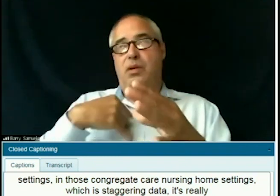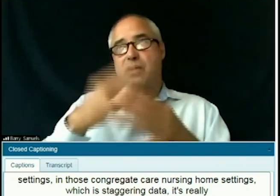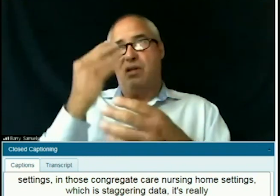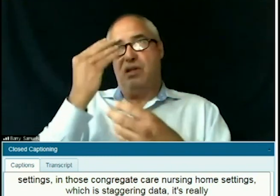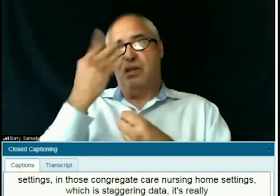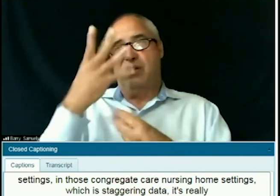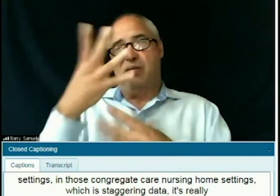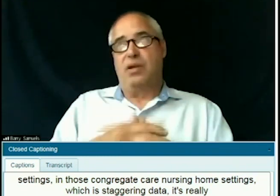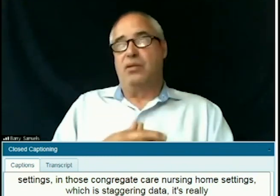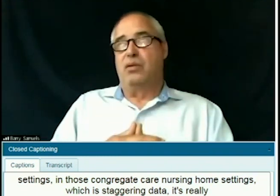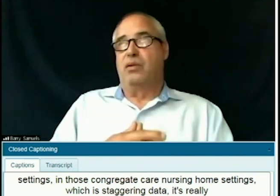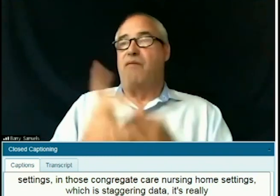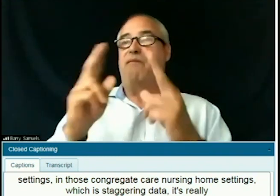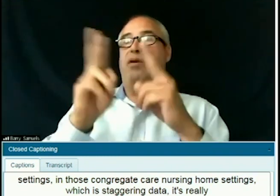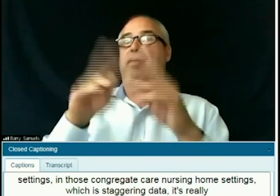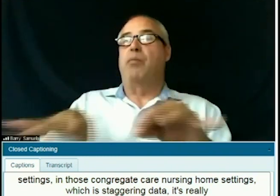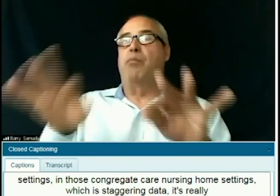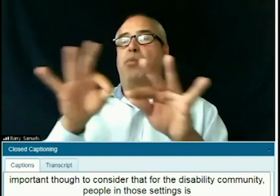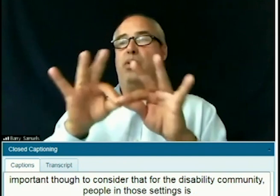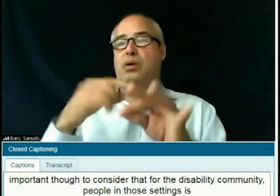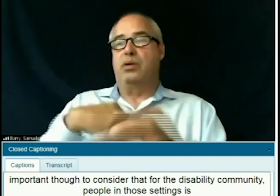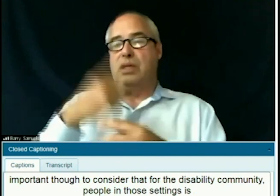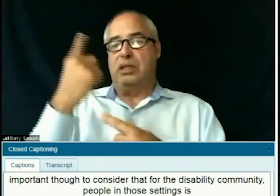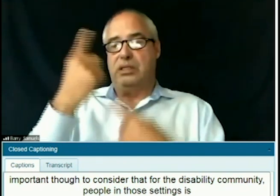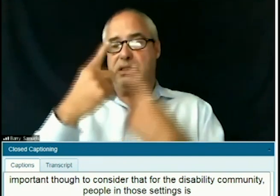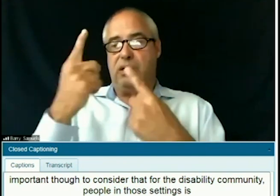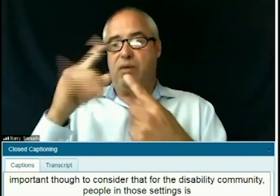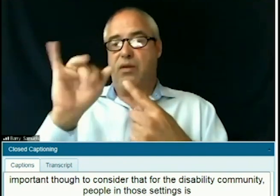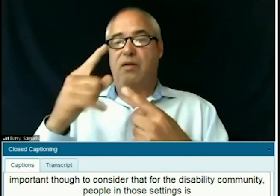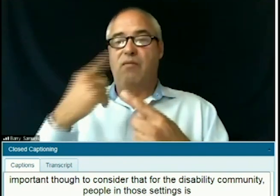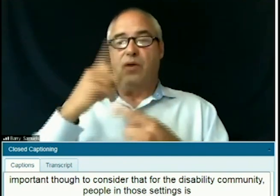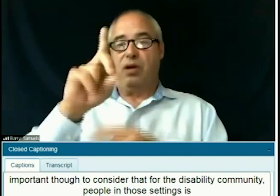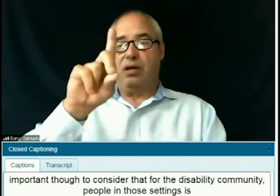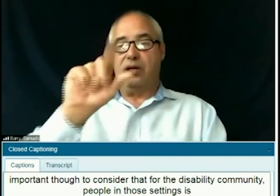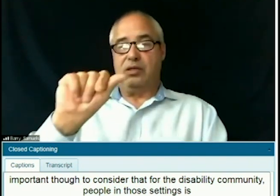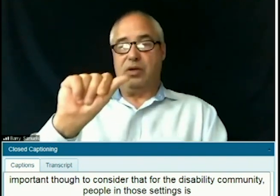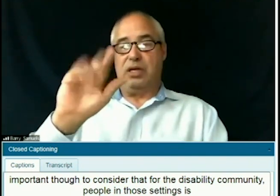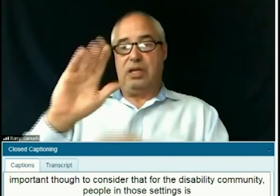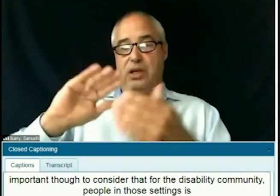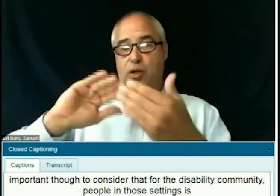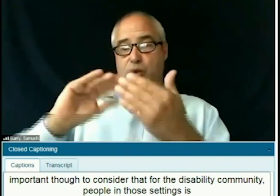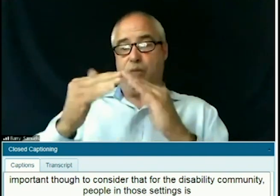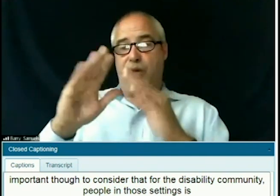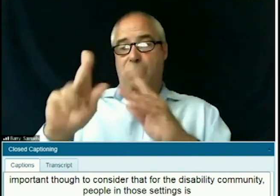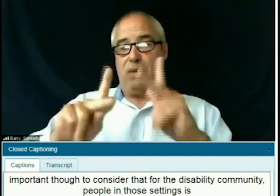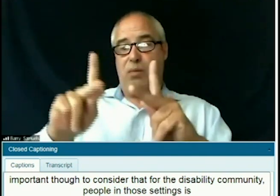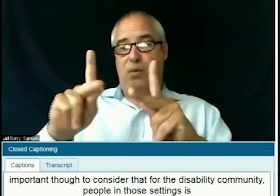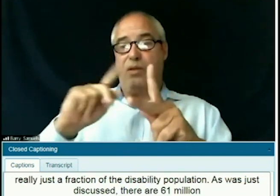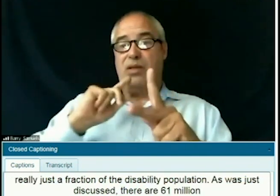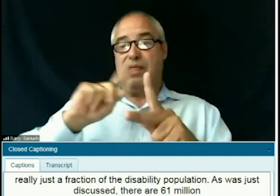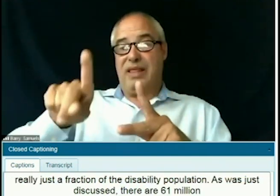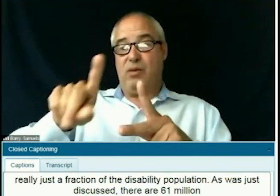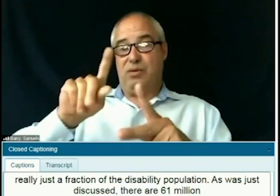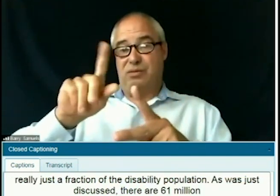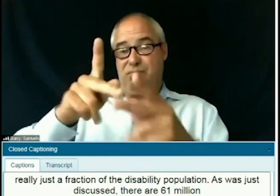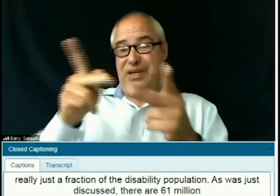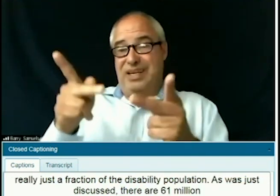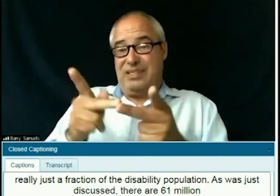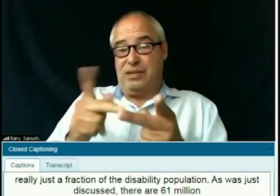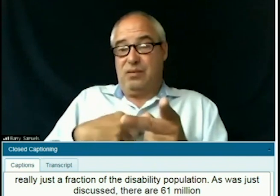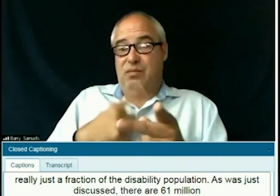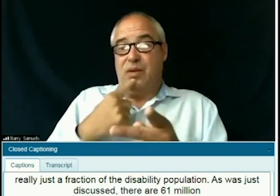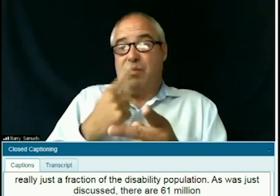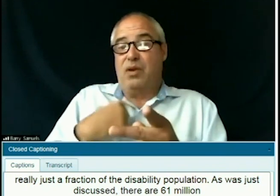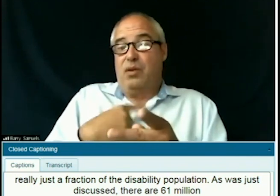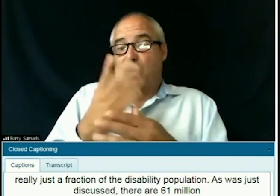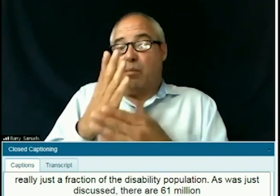It's really important, though, to consider that for the disability community, people in those settings is really just a fraction